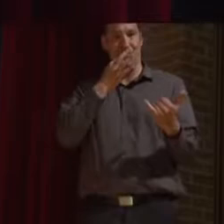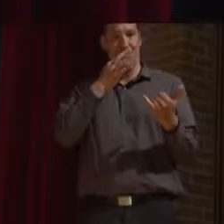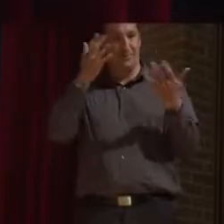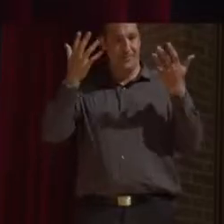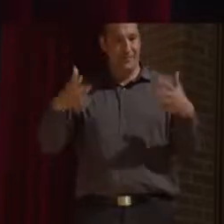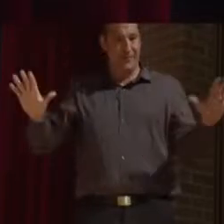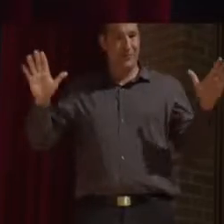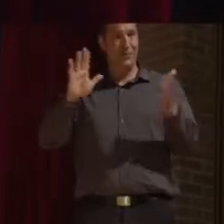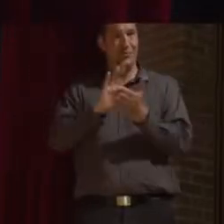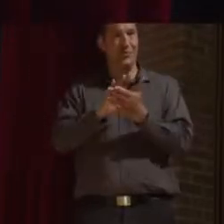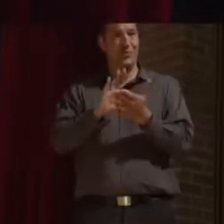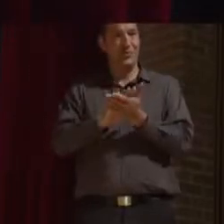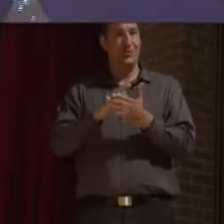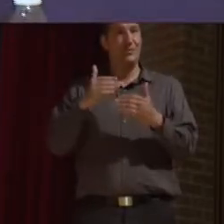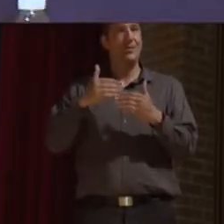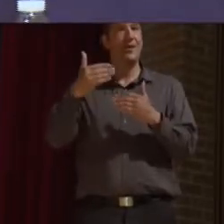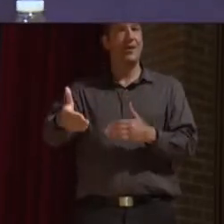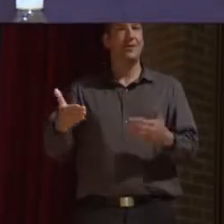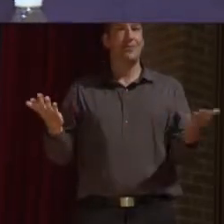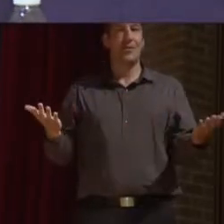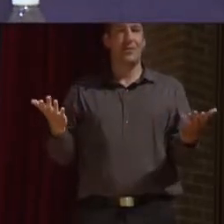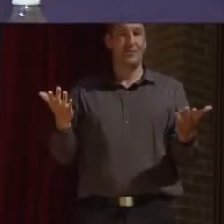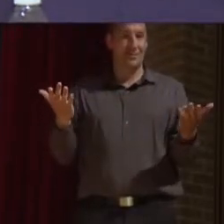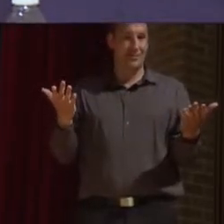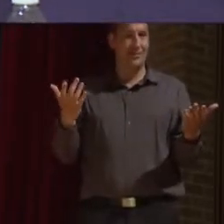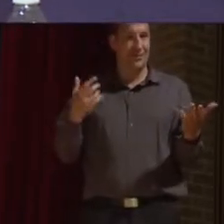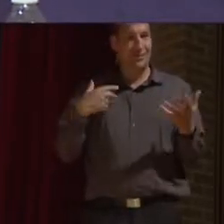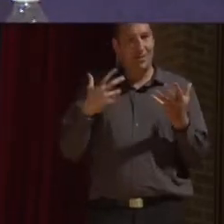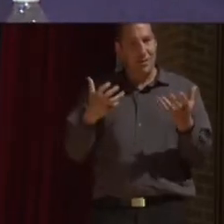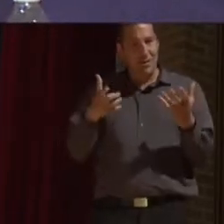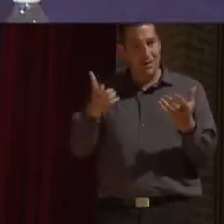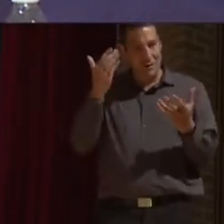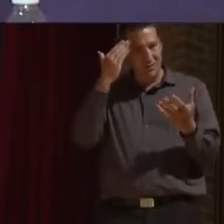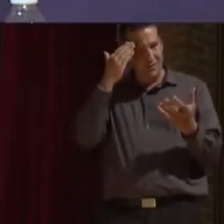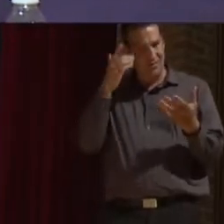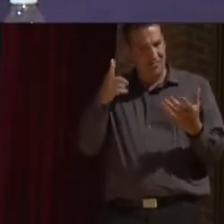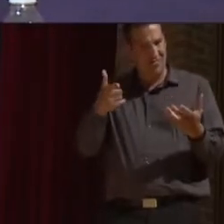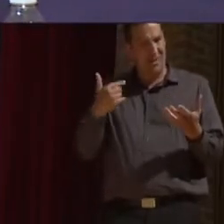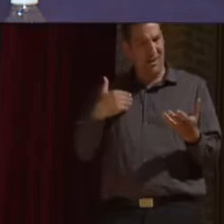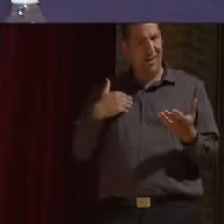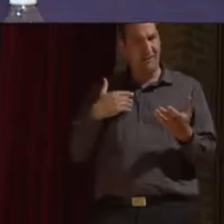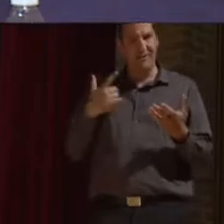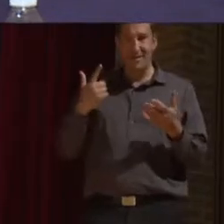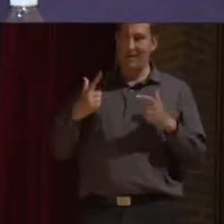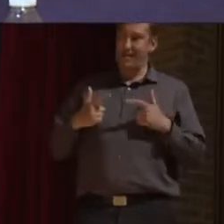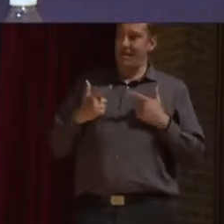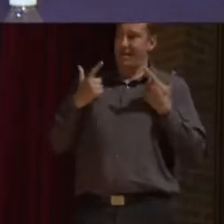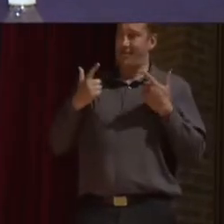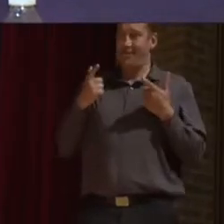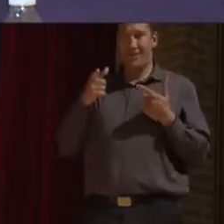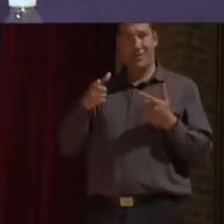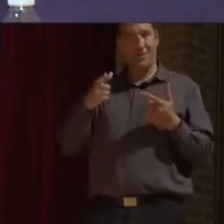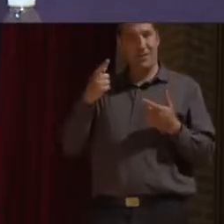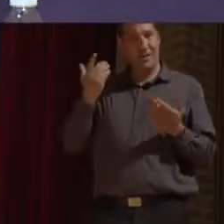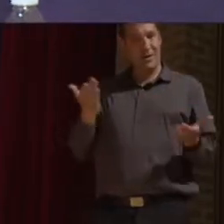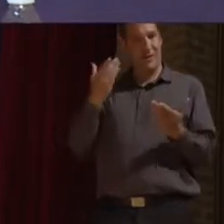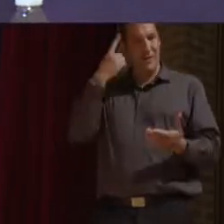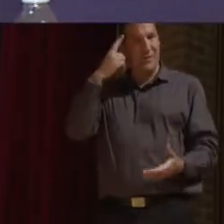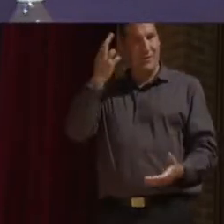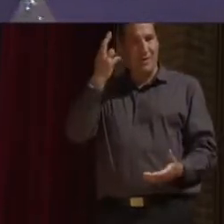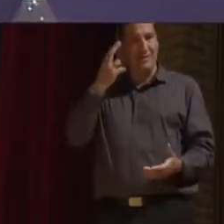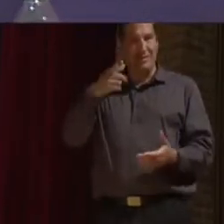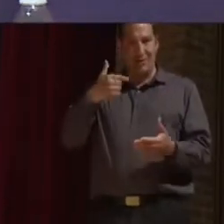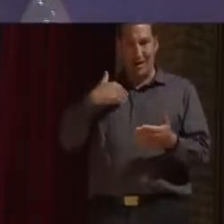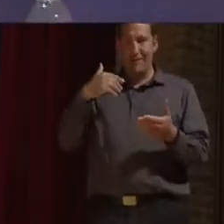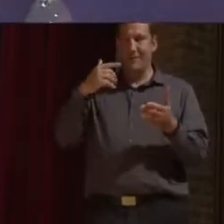done with school. What's the next stage? Like, I always want him to feel like he has a sense of purpose in life, where he's not well, you're